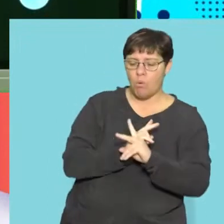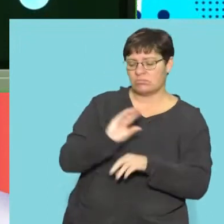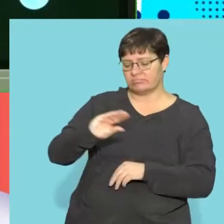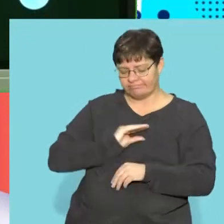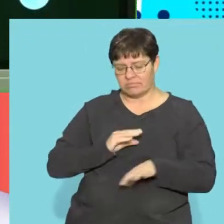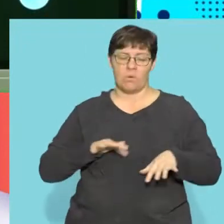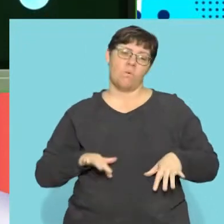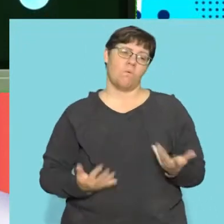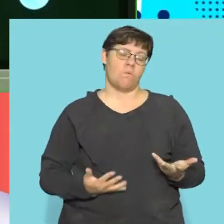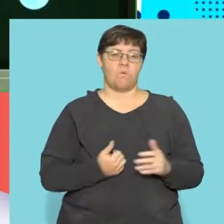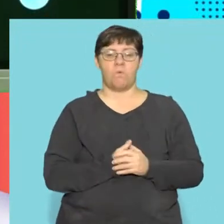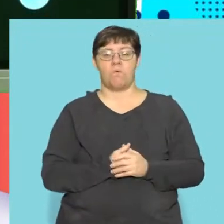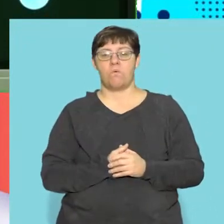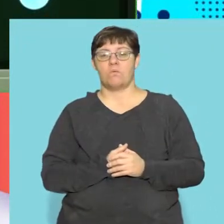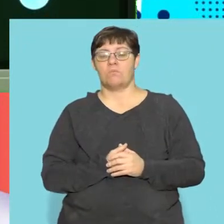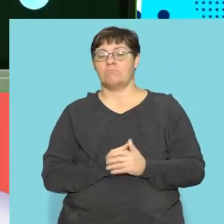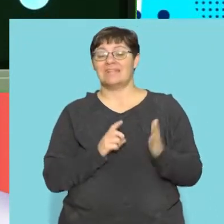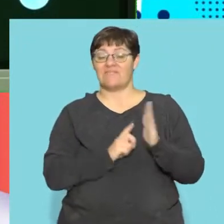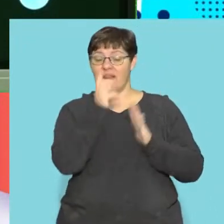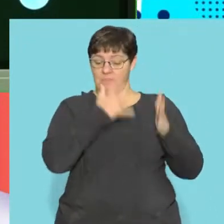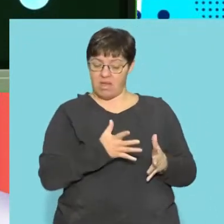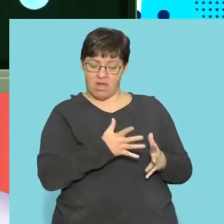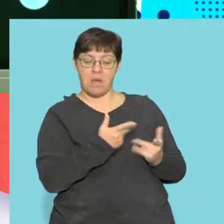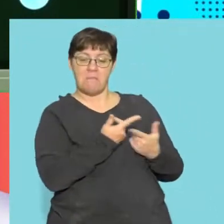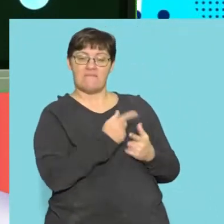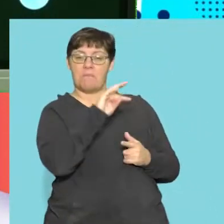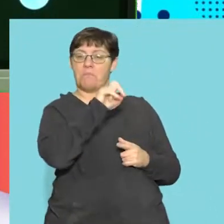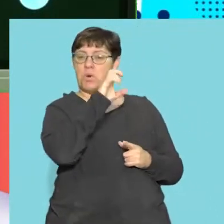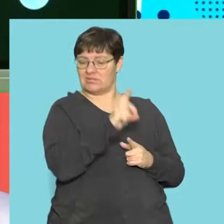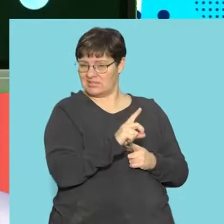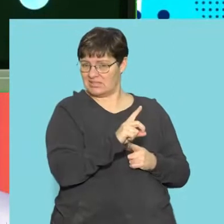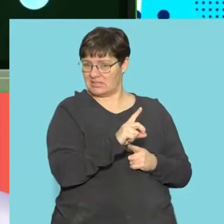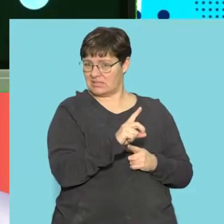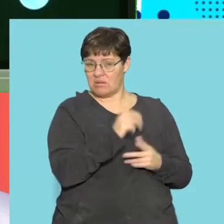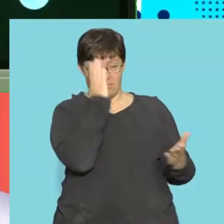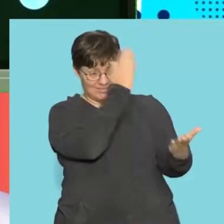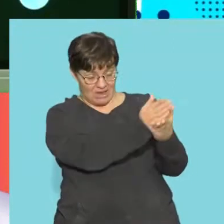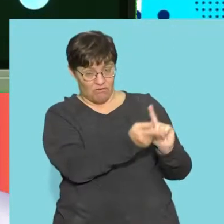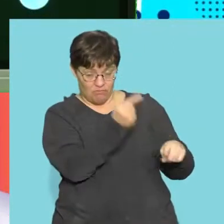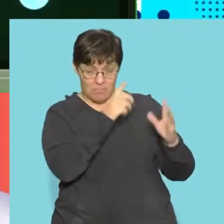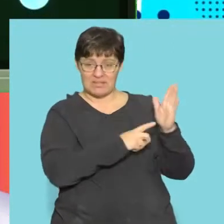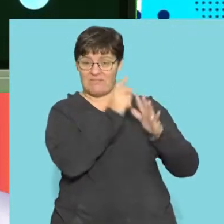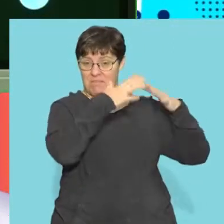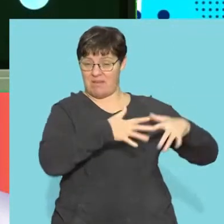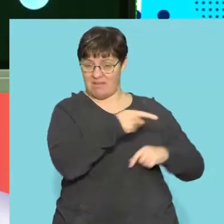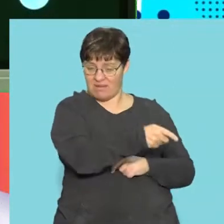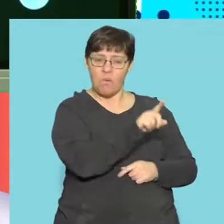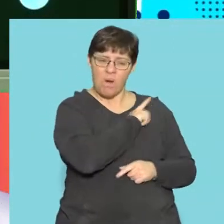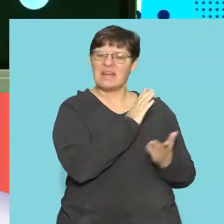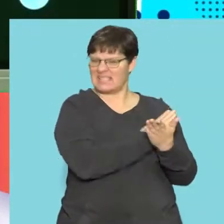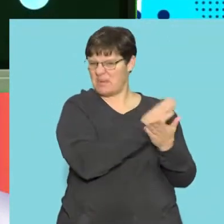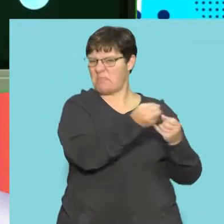maybe a developer own in terms of maybe a bond, if you get a bond directly from the developer, because at times they do give